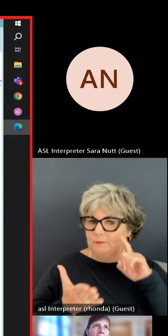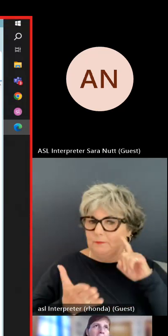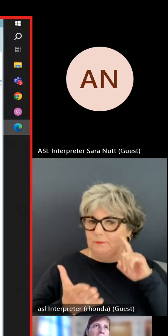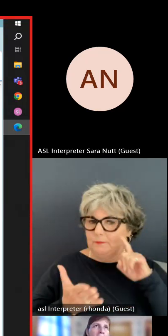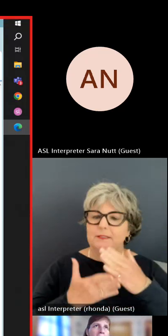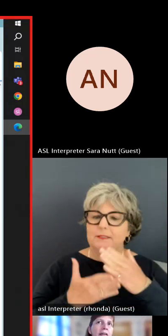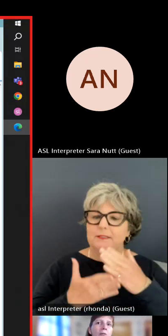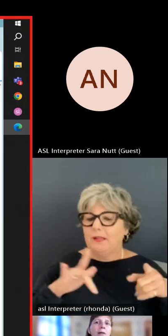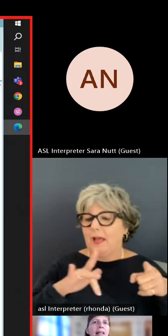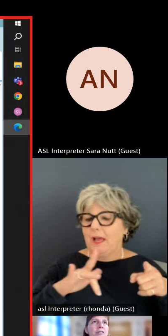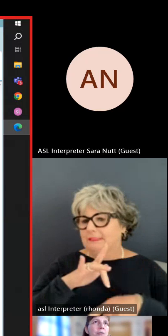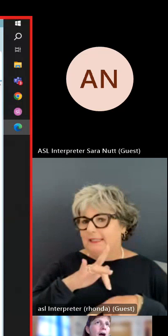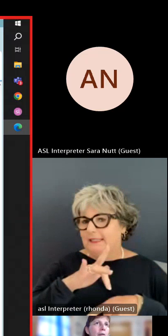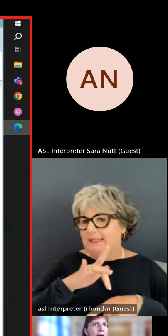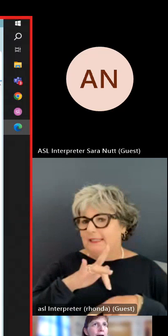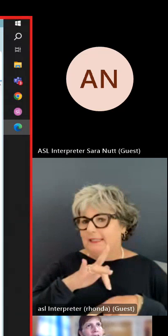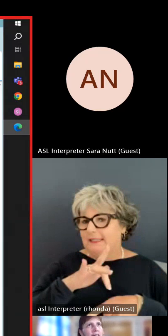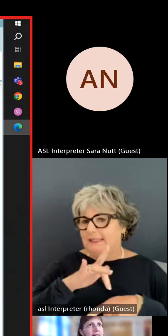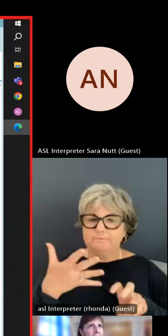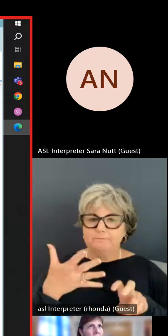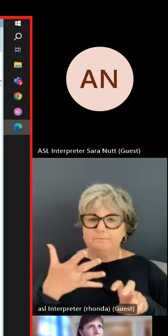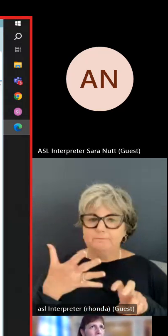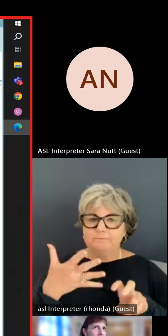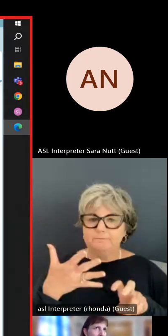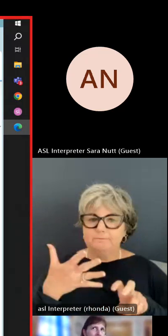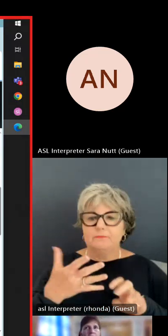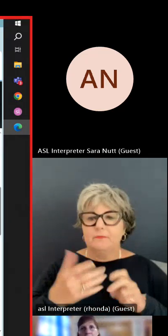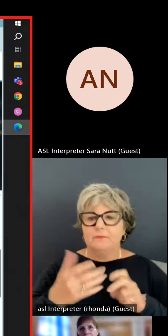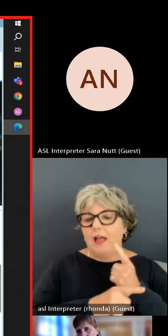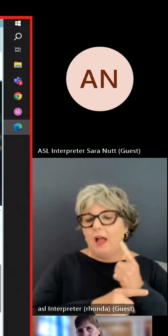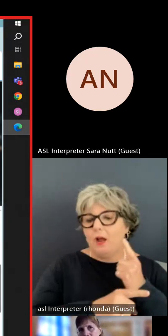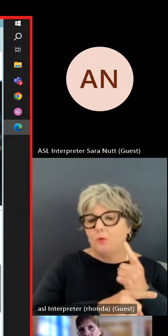one and go back to our regularly scheduled